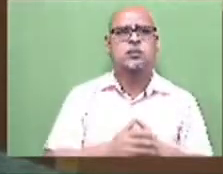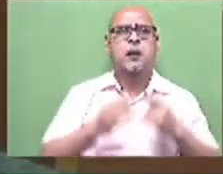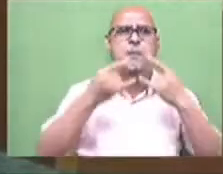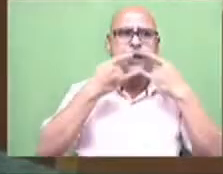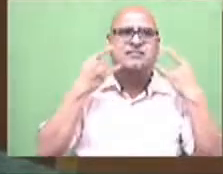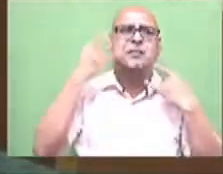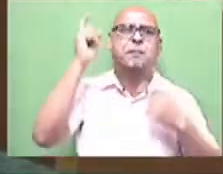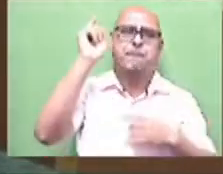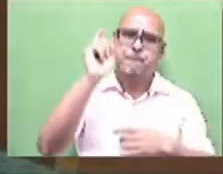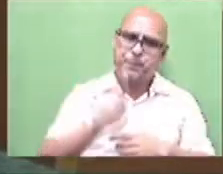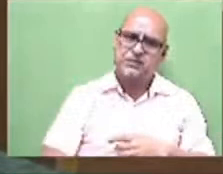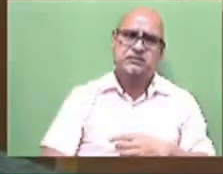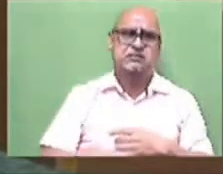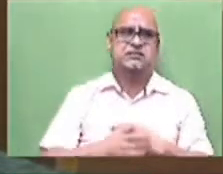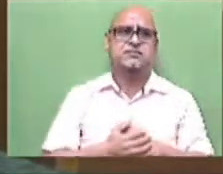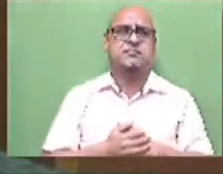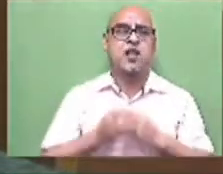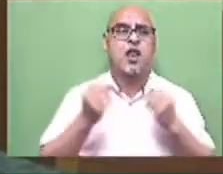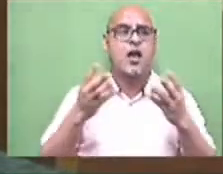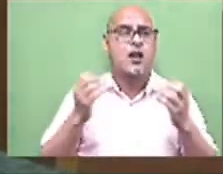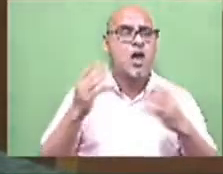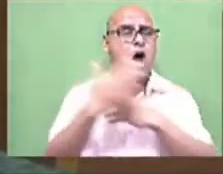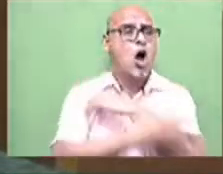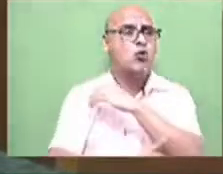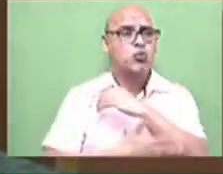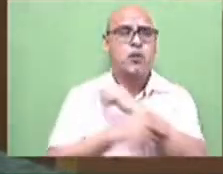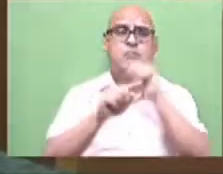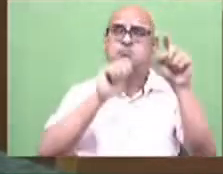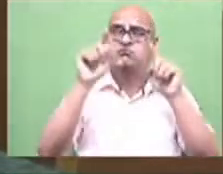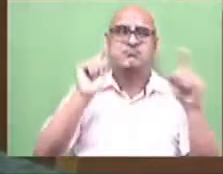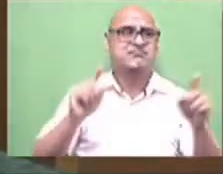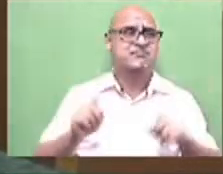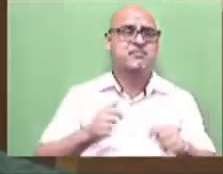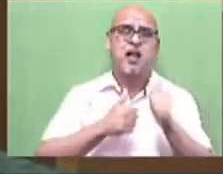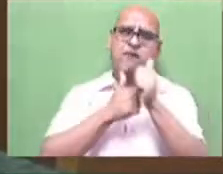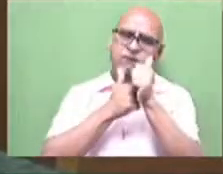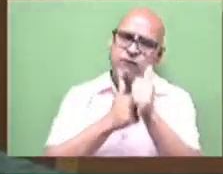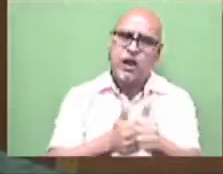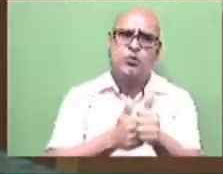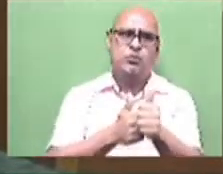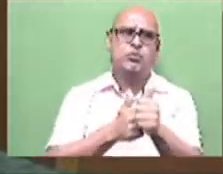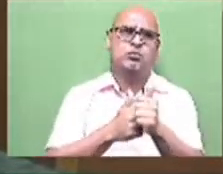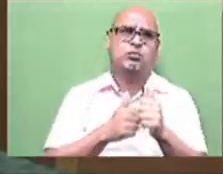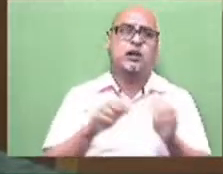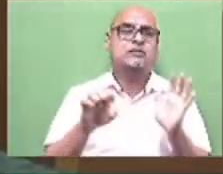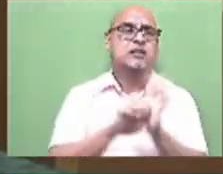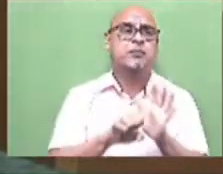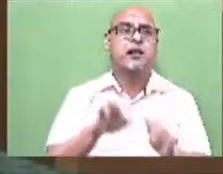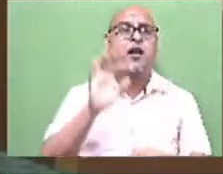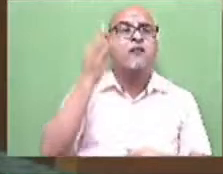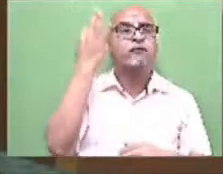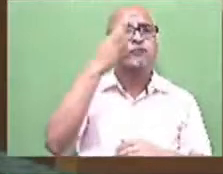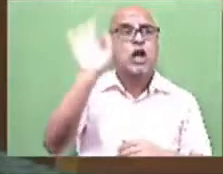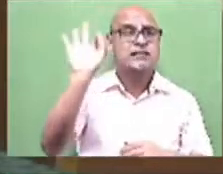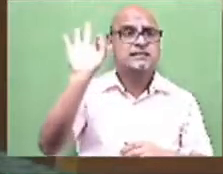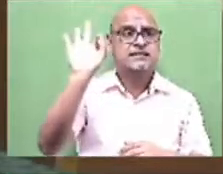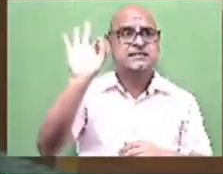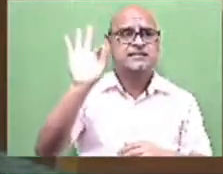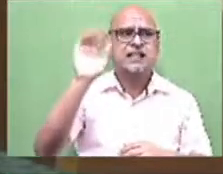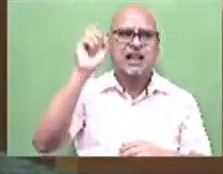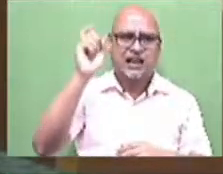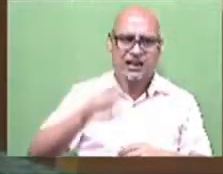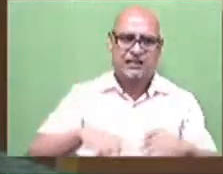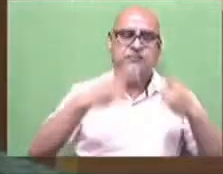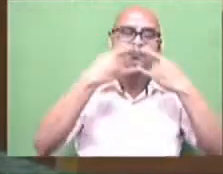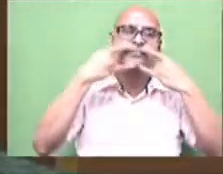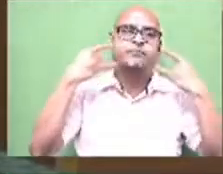speak, right now, in Paris, it is mandatory for you to wear masks in public spaces. Previous to that, it was mandatory to